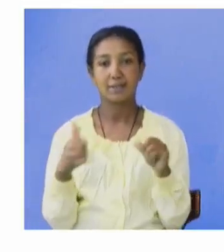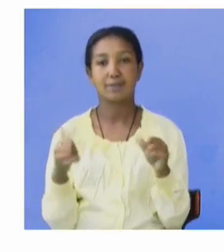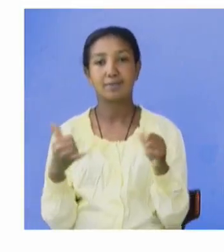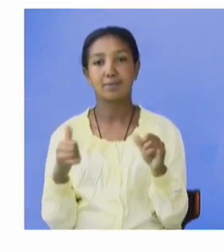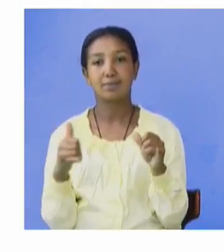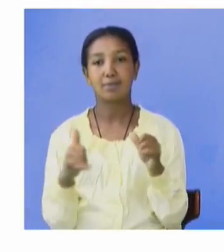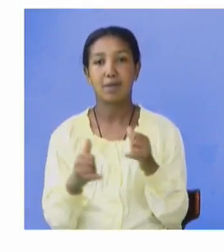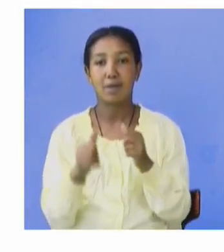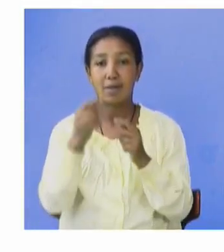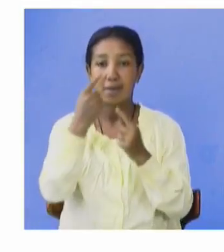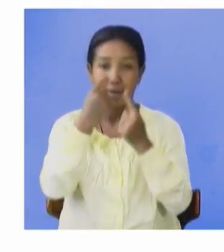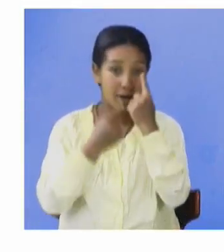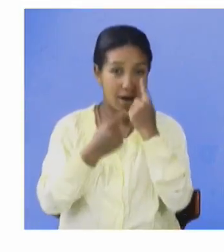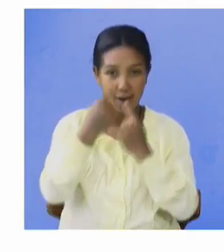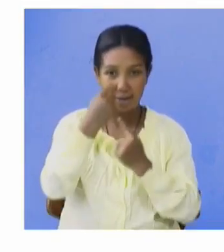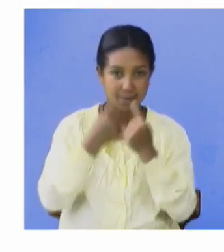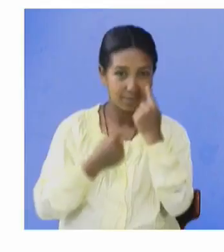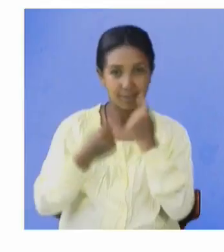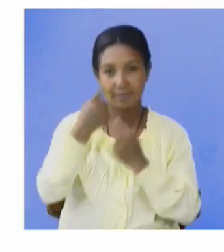cry,